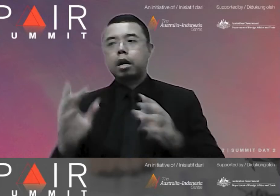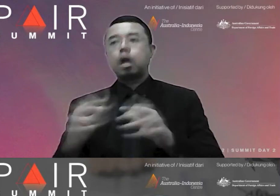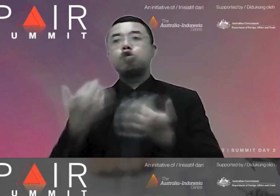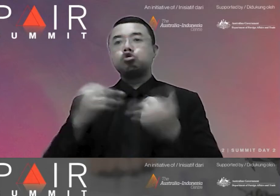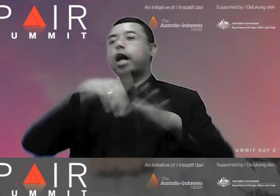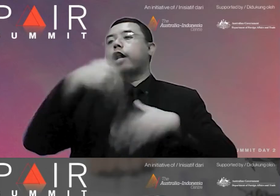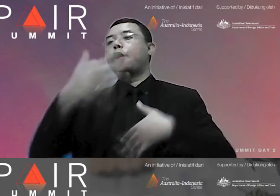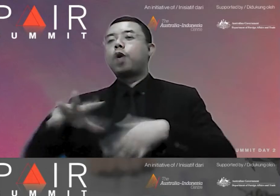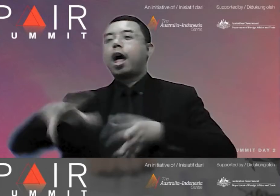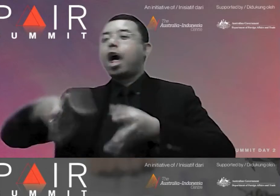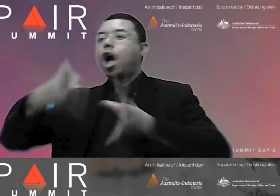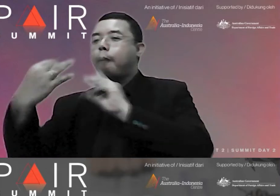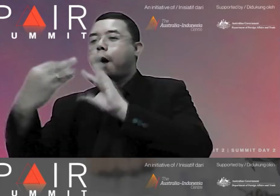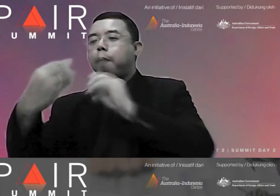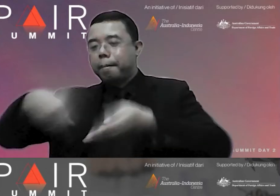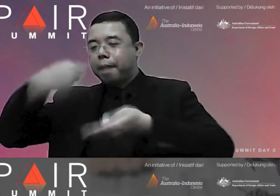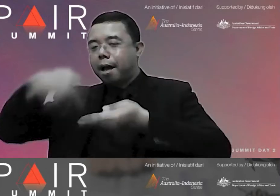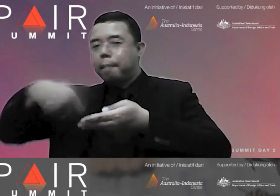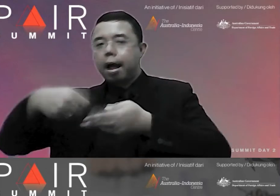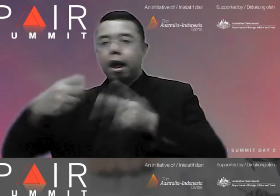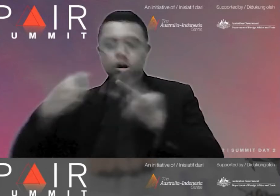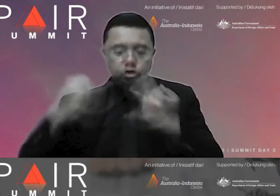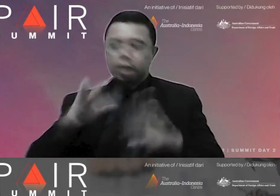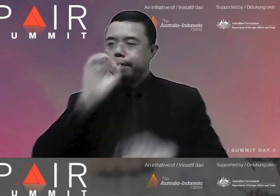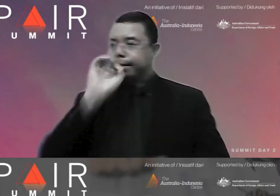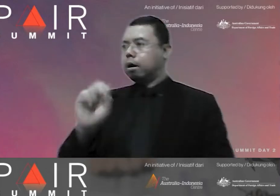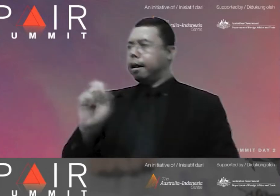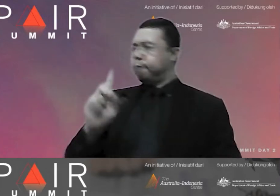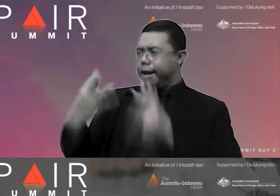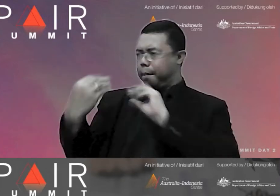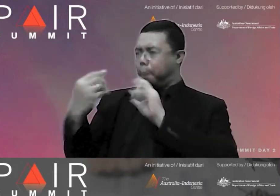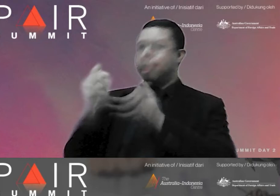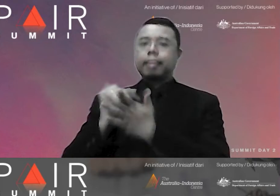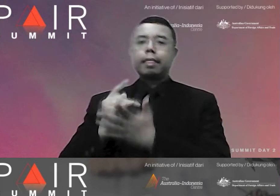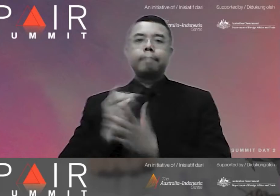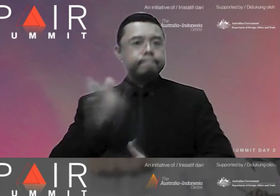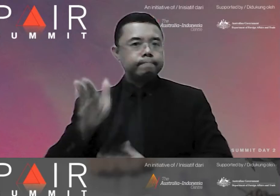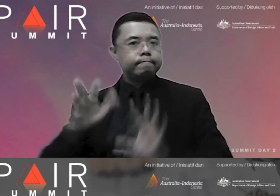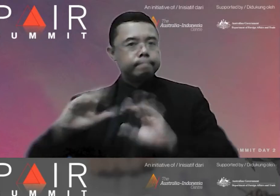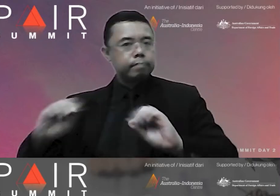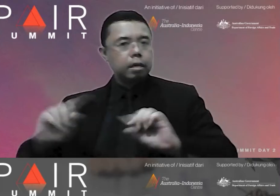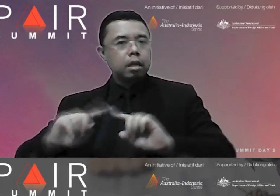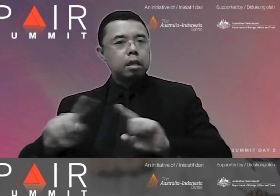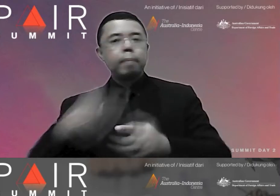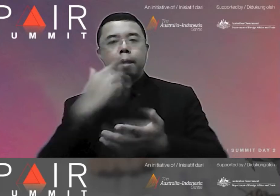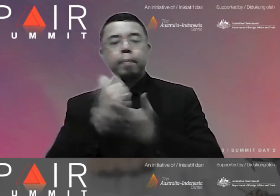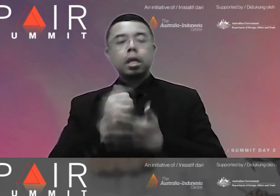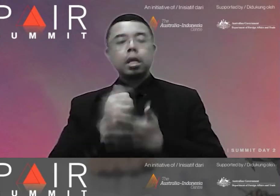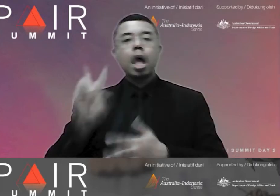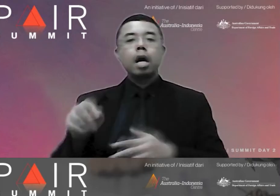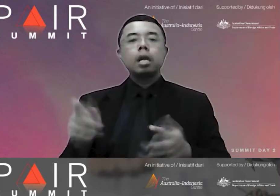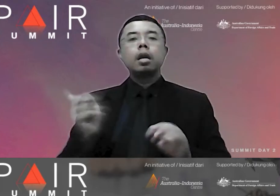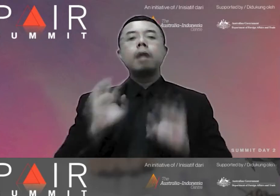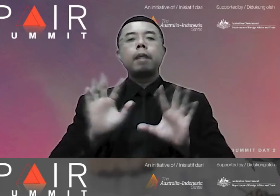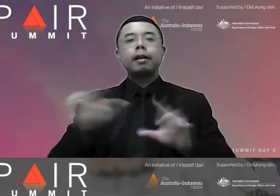to do so. But also very, very important is that many of the infection actually occur outside